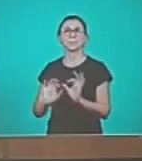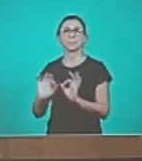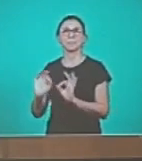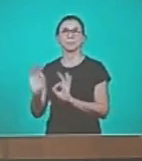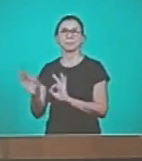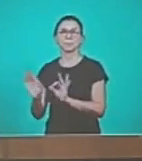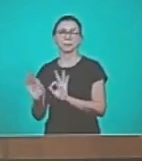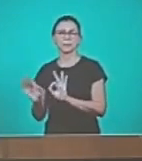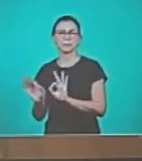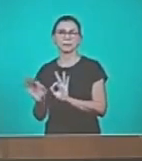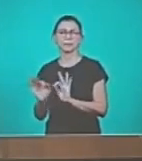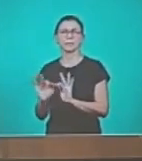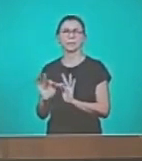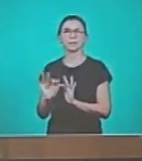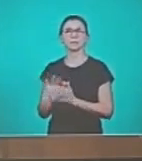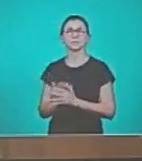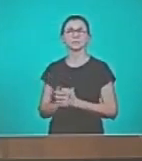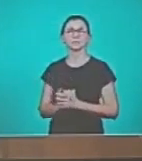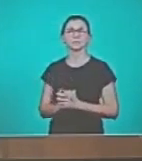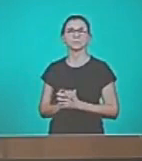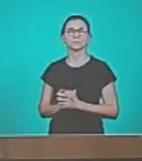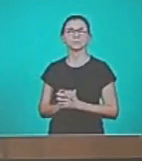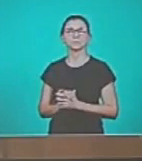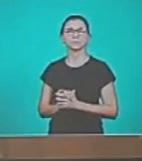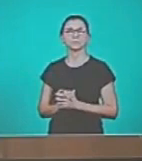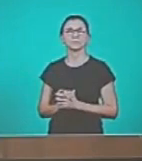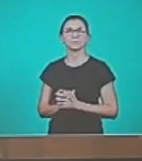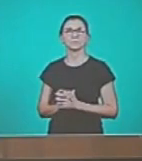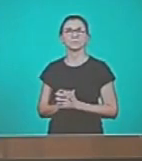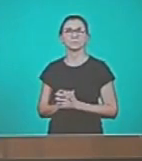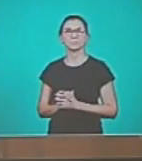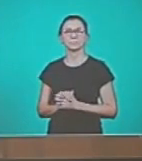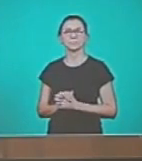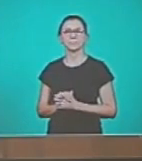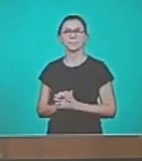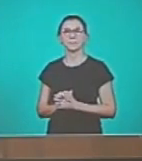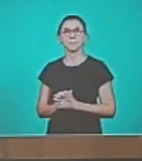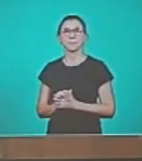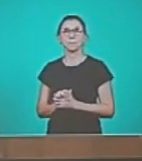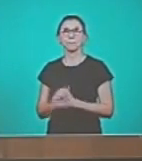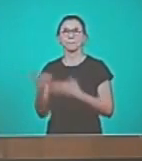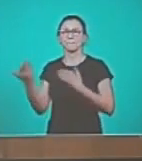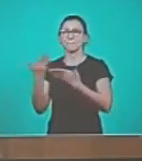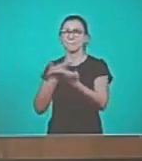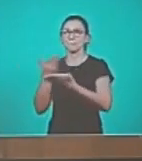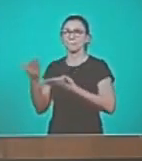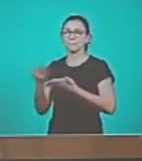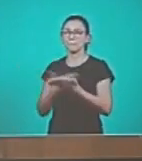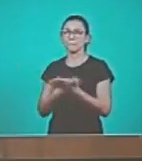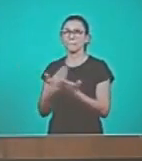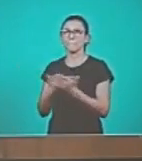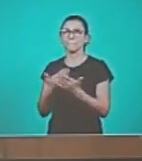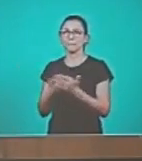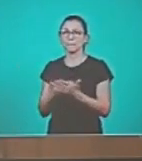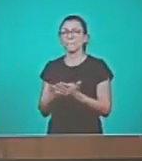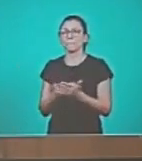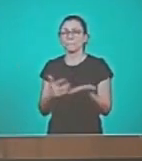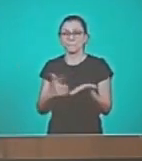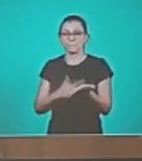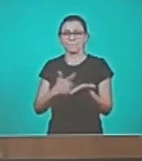what have seen and received with regards to the Book of Nehemiah. This will be here for the